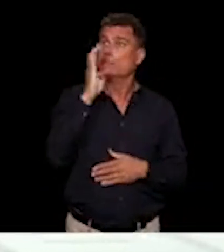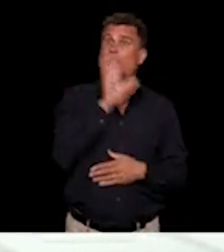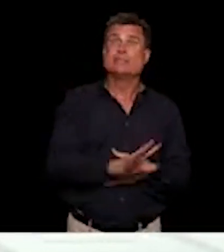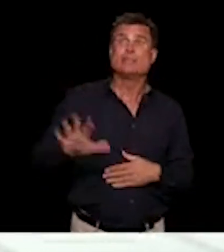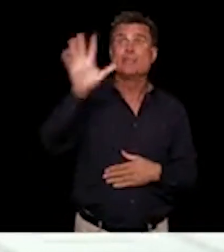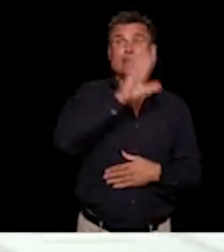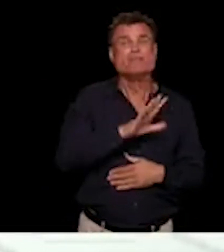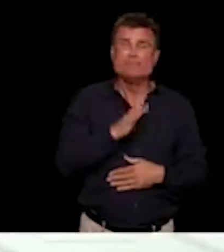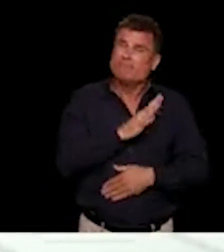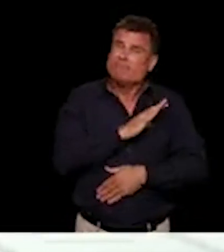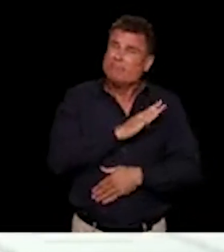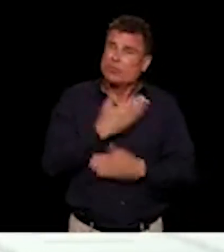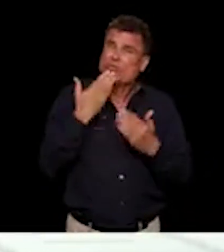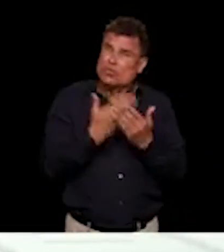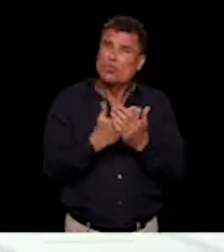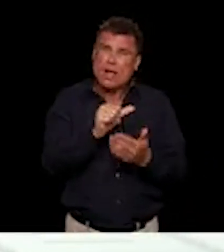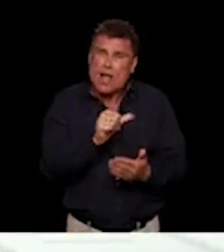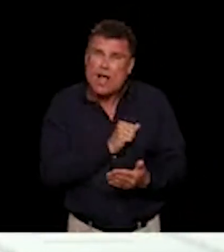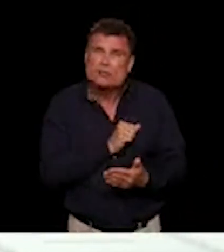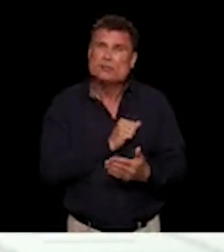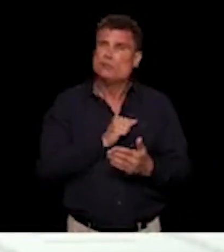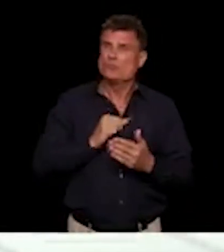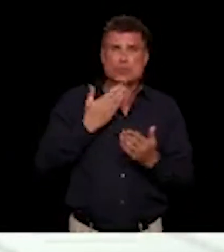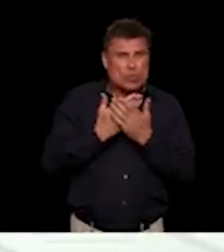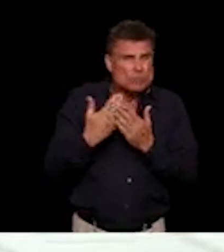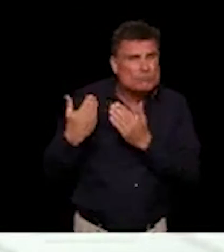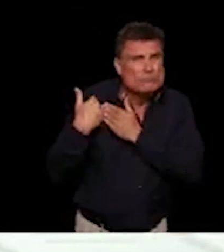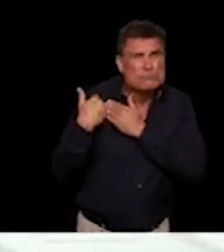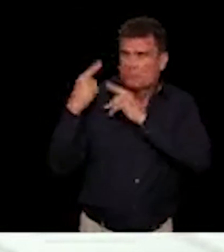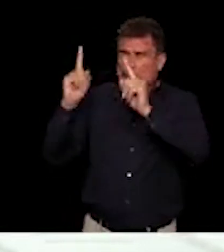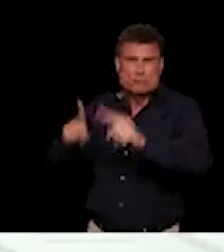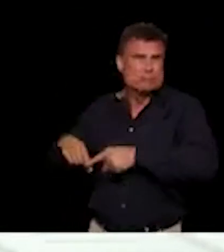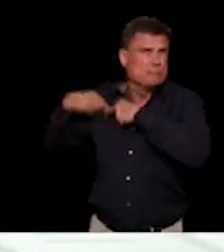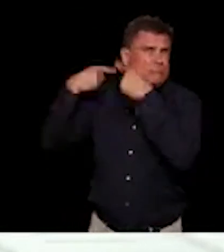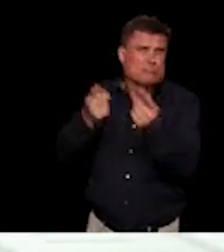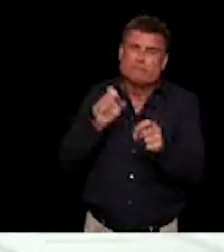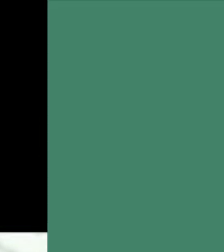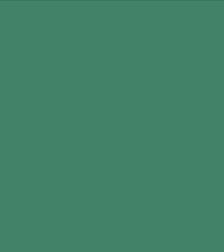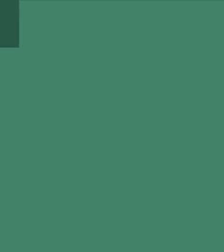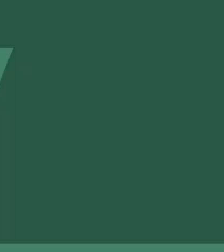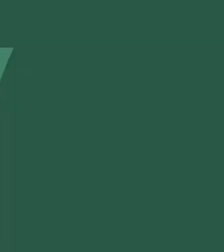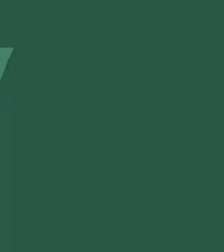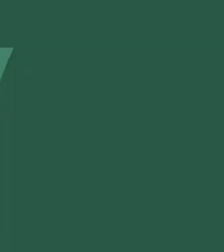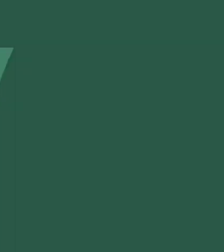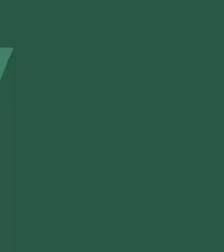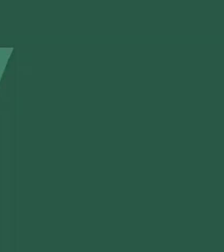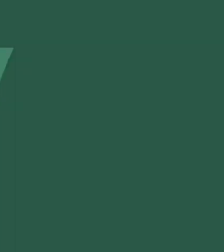are working to protect their friends, their family, and their community every day. Thank you.